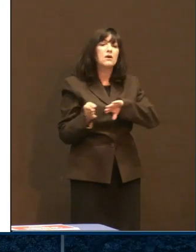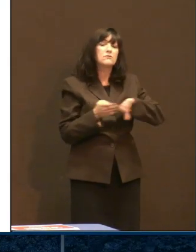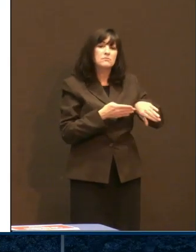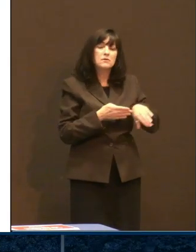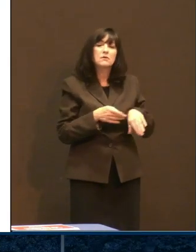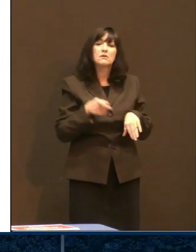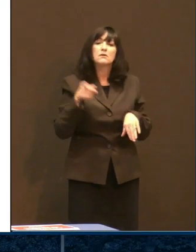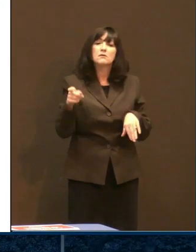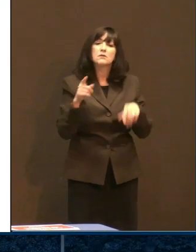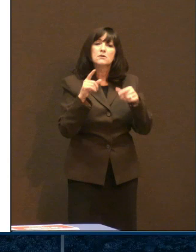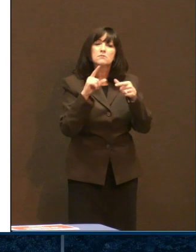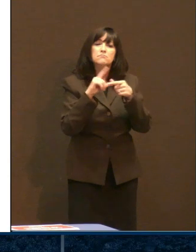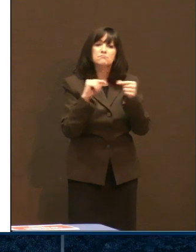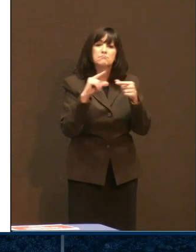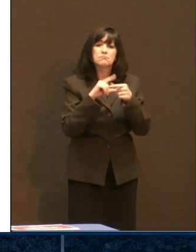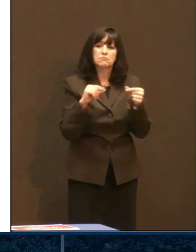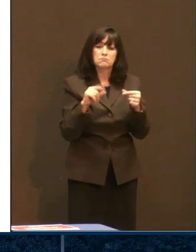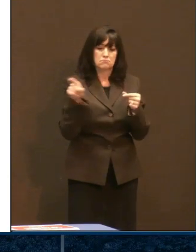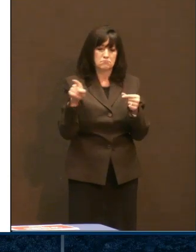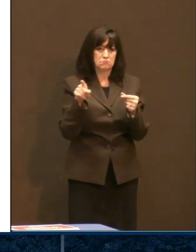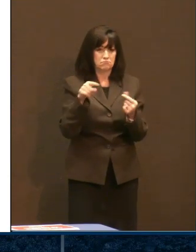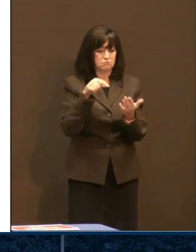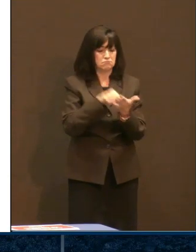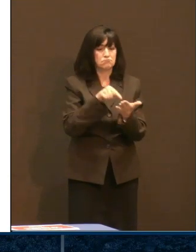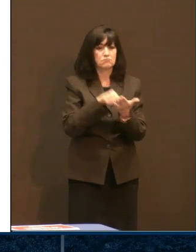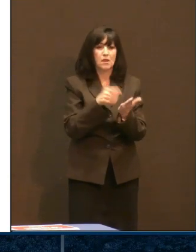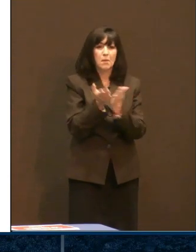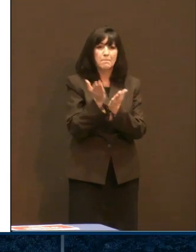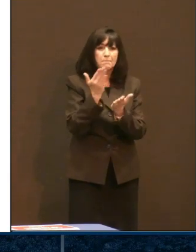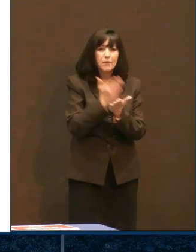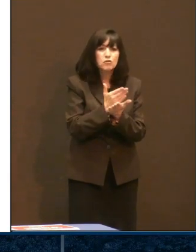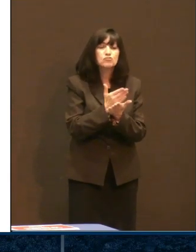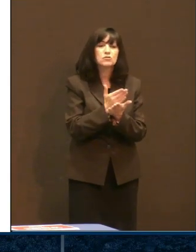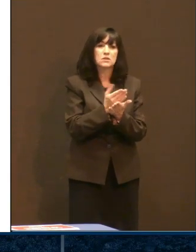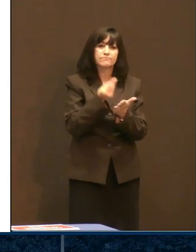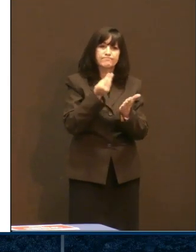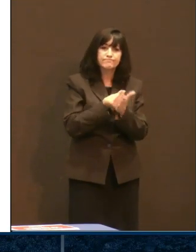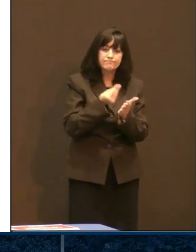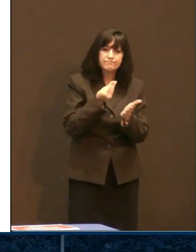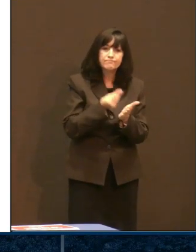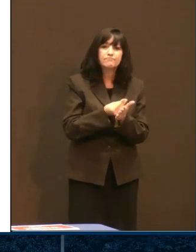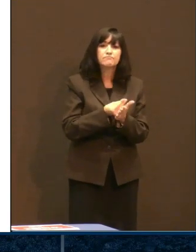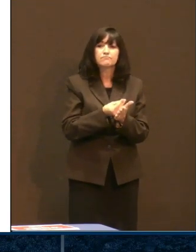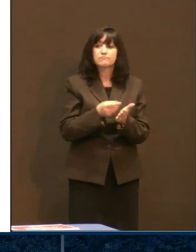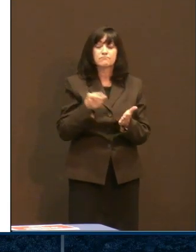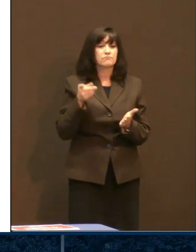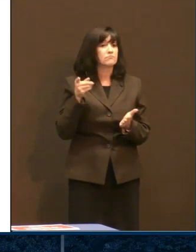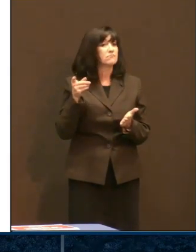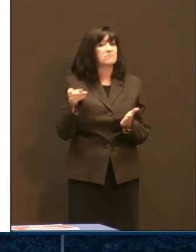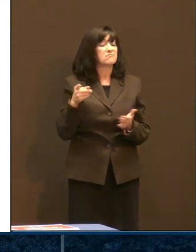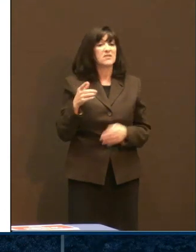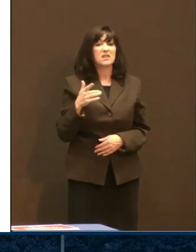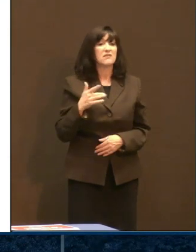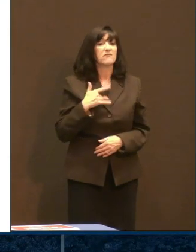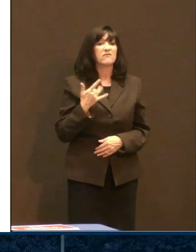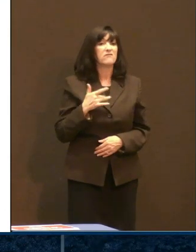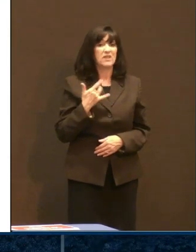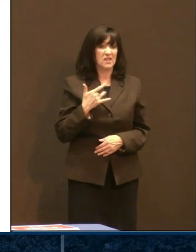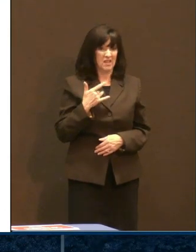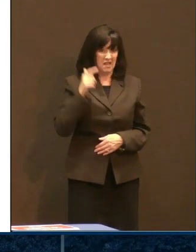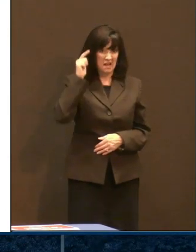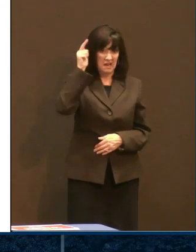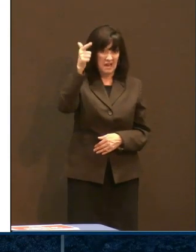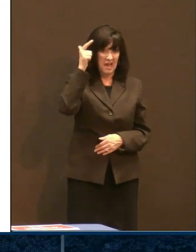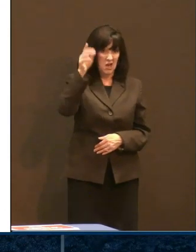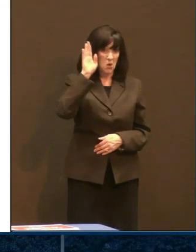are there any specific moves or cuts you anticipate making to address the anticipated shortfall? It's big. I